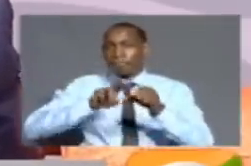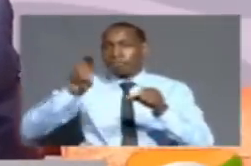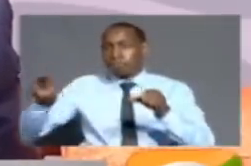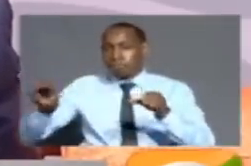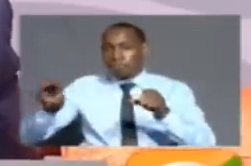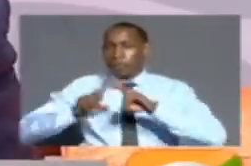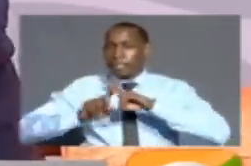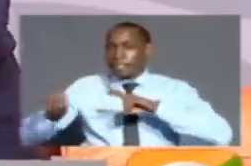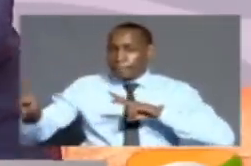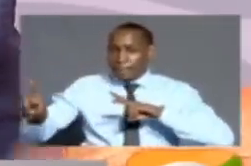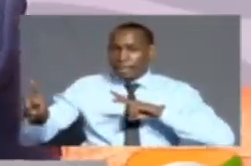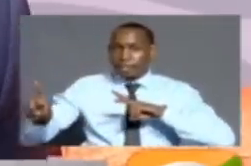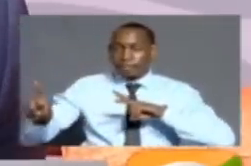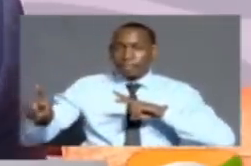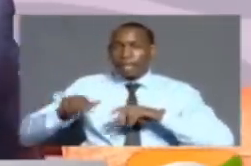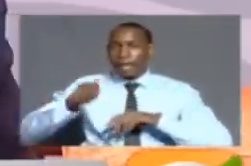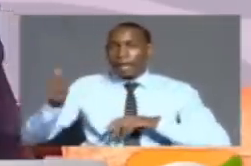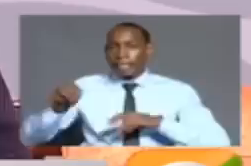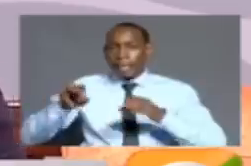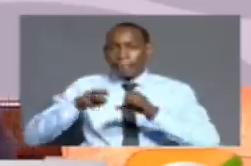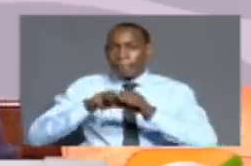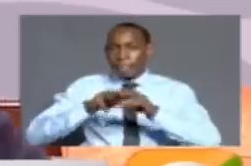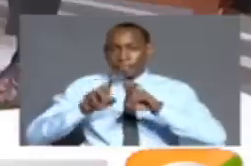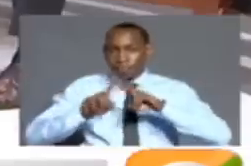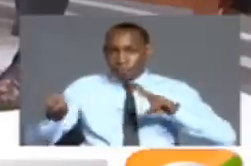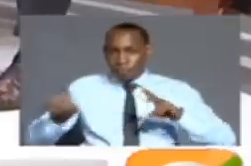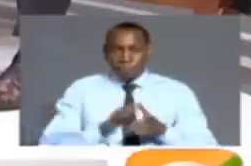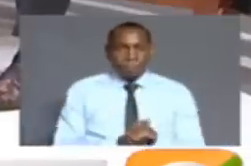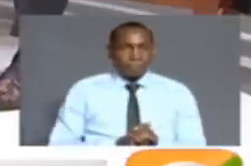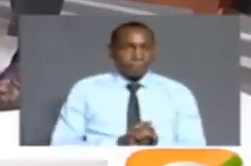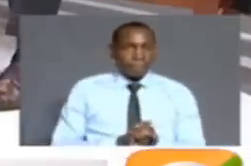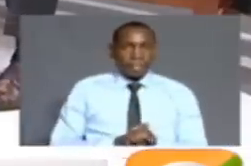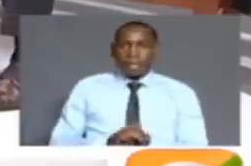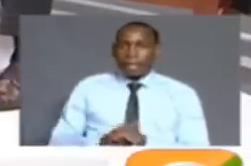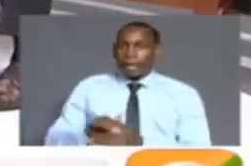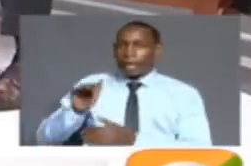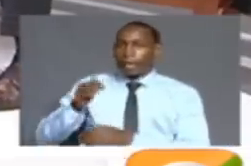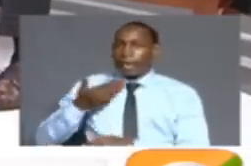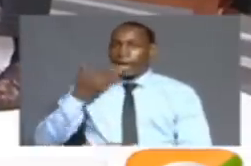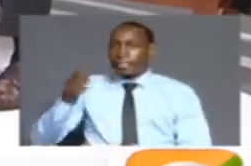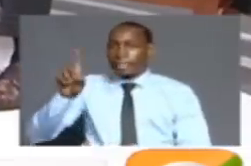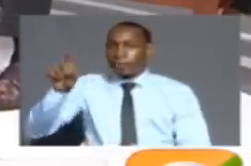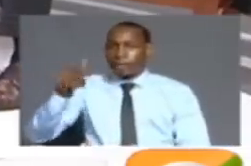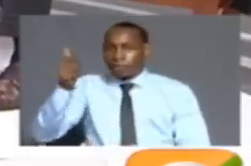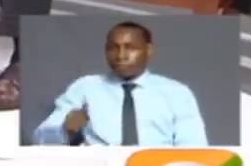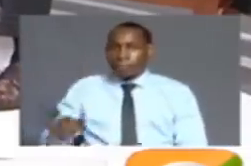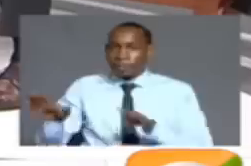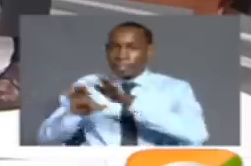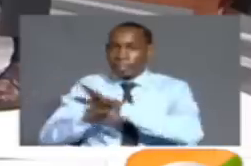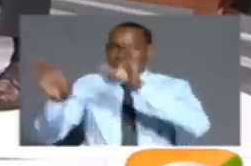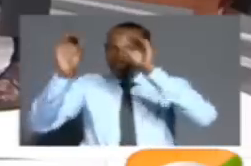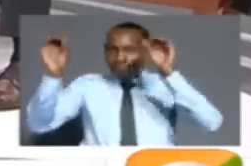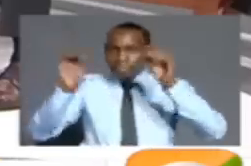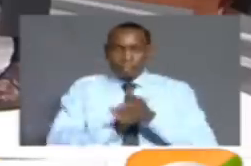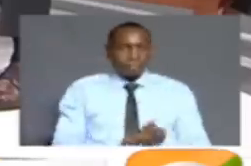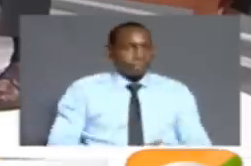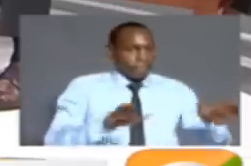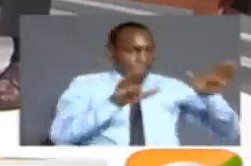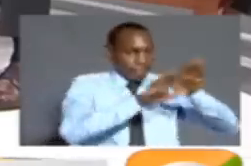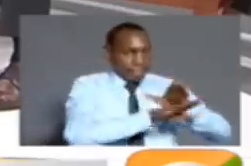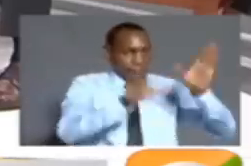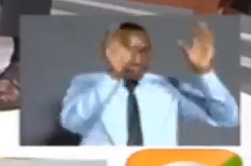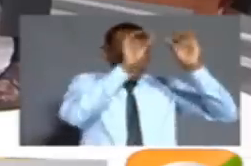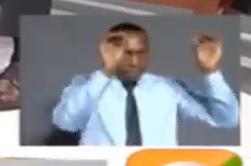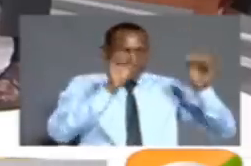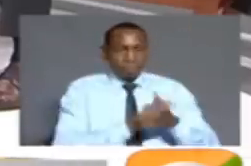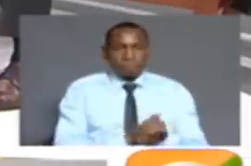They just didn't show you know, up. Others ran away. But you didn't, actually, you didn't they did. That, you didn't ask this question about the deputy president. Mm. Oh, yeah, you know, yeah. The deputy president made